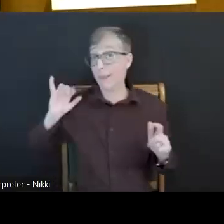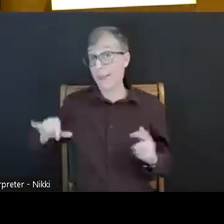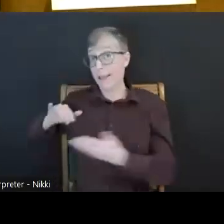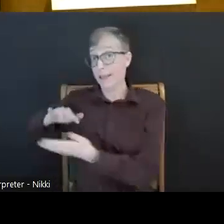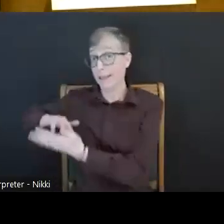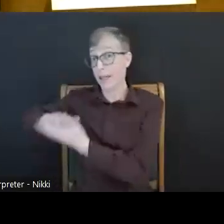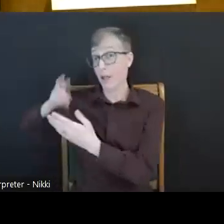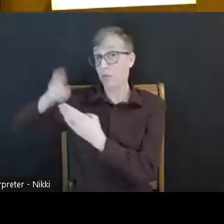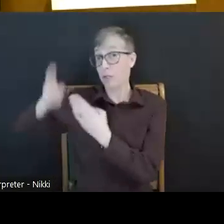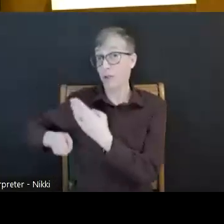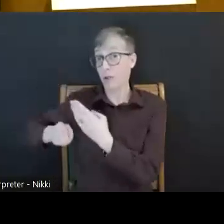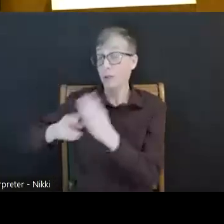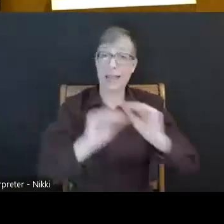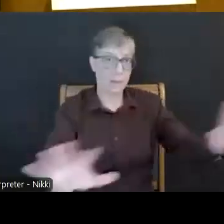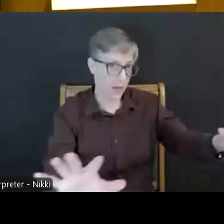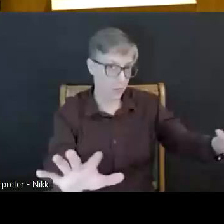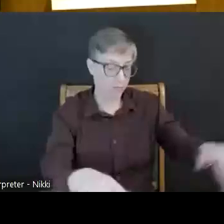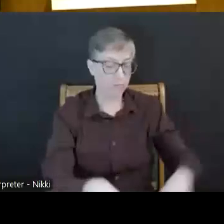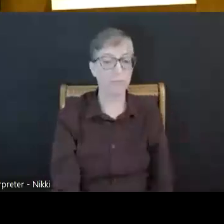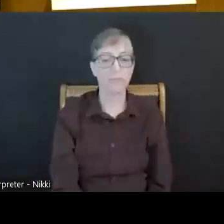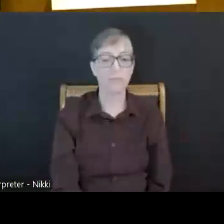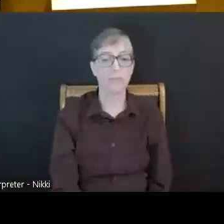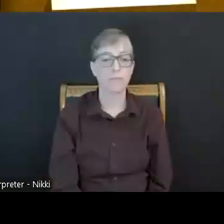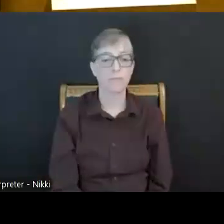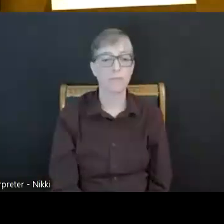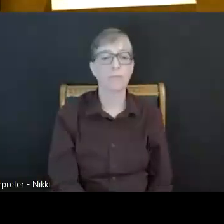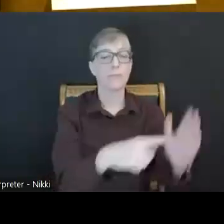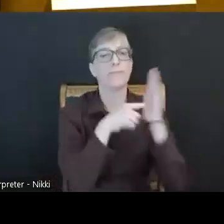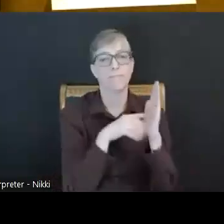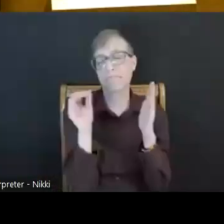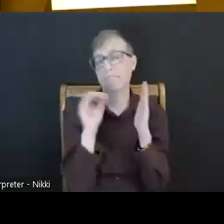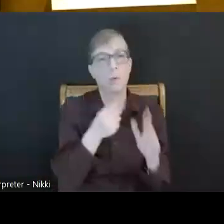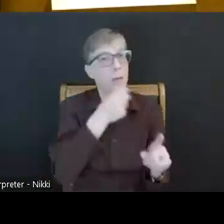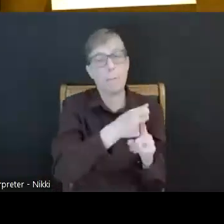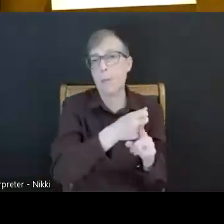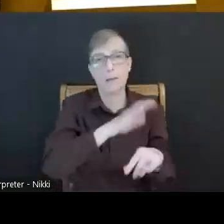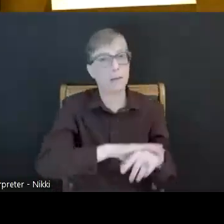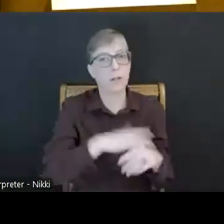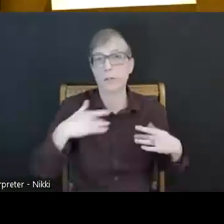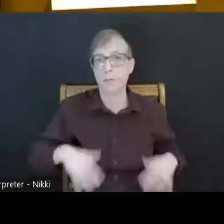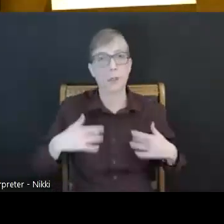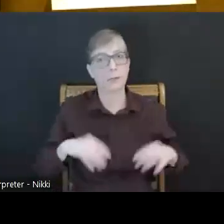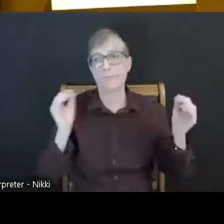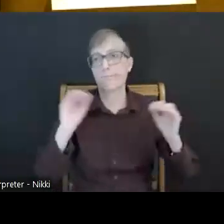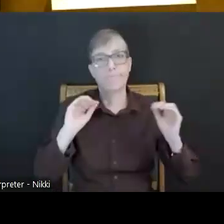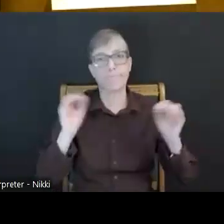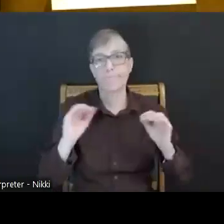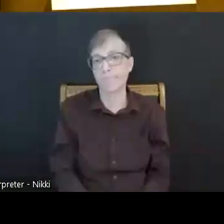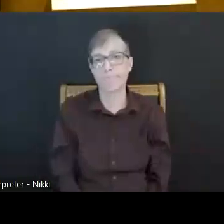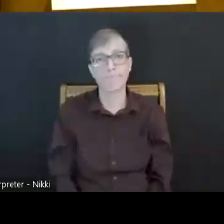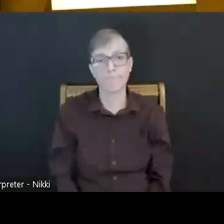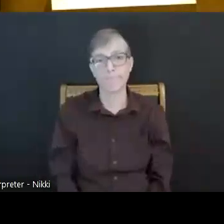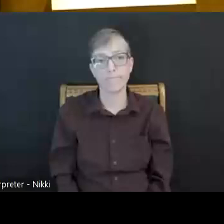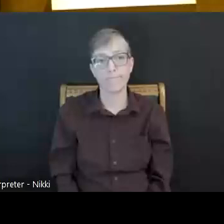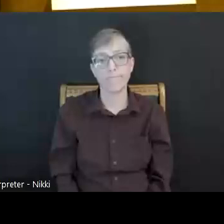it basically showed that there were no effects on depression, essentially. It didn't affect depression. Now,